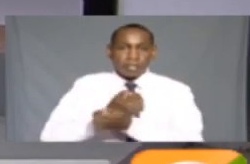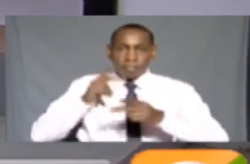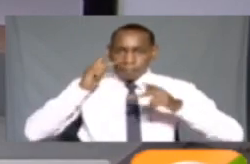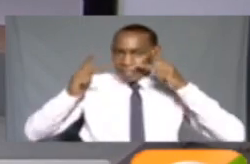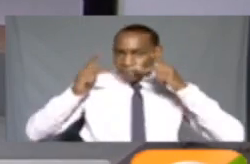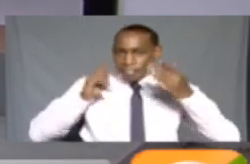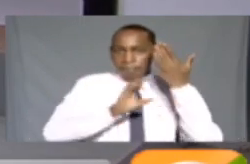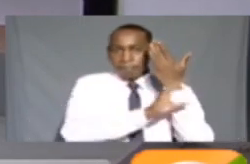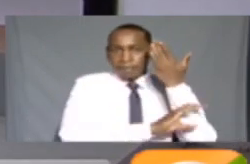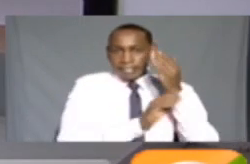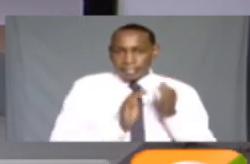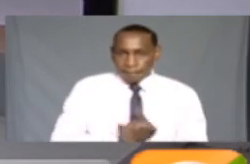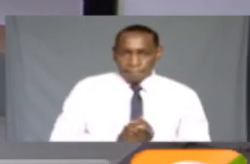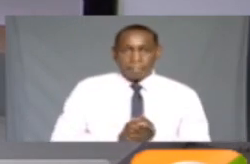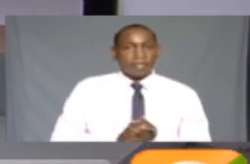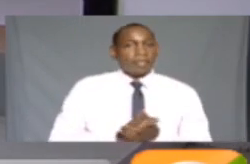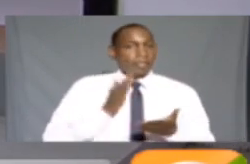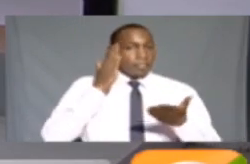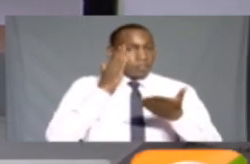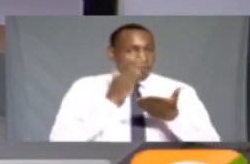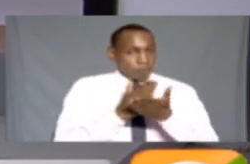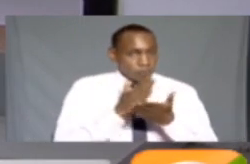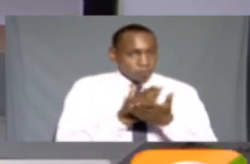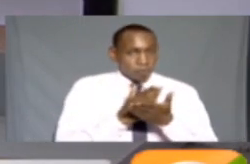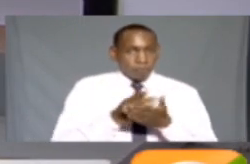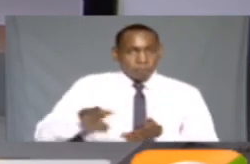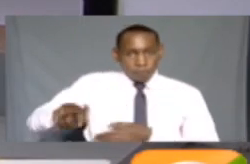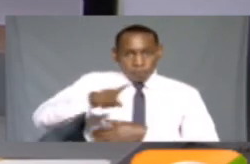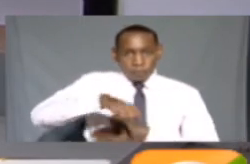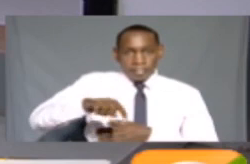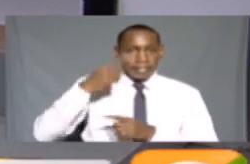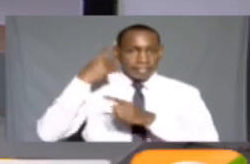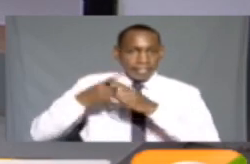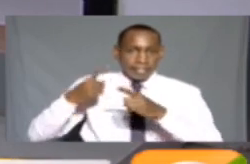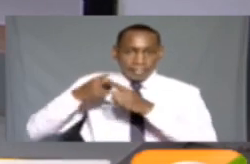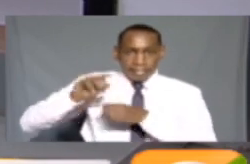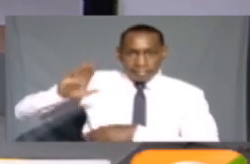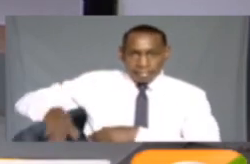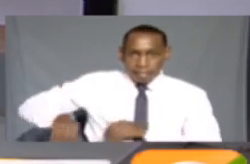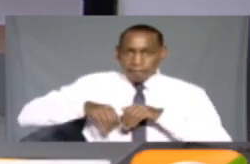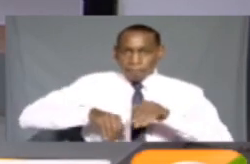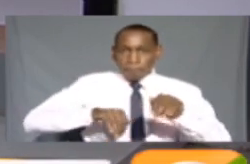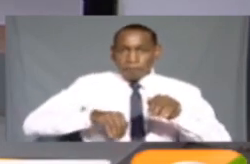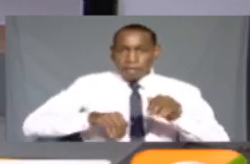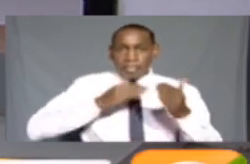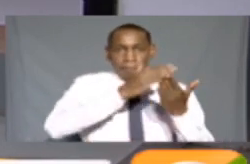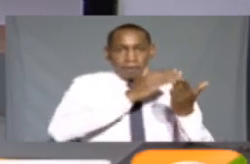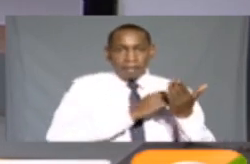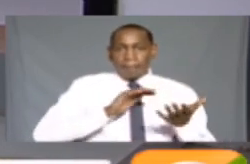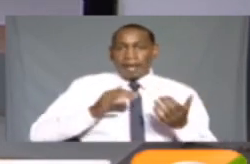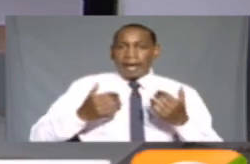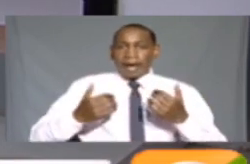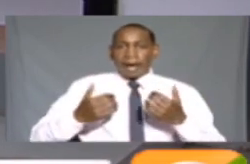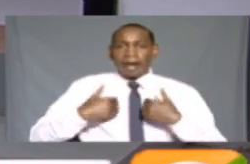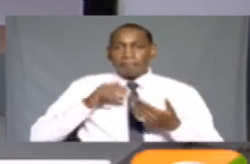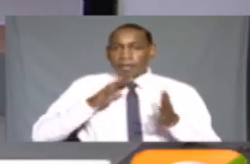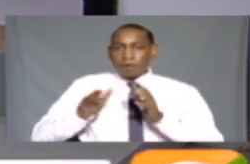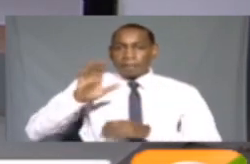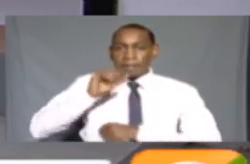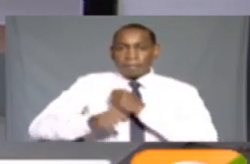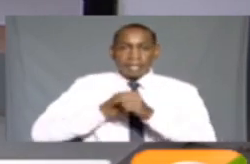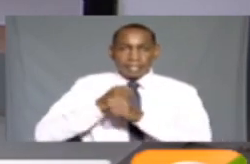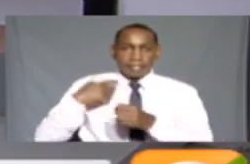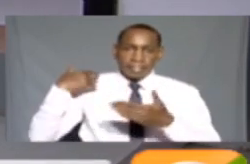this country. So in fact, as it turns out, we are a couple of years late, because according to the schedule, we had about 5 years to do it since